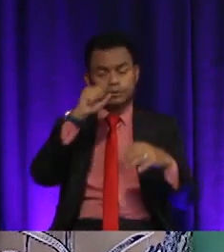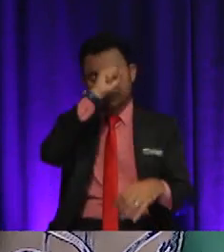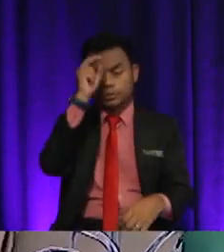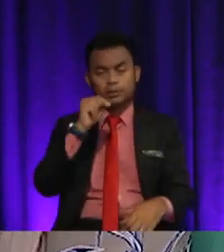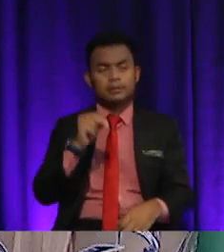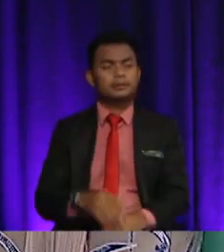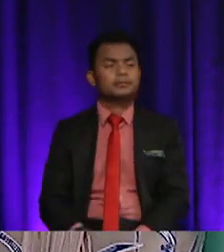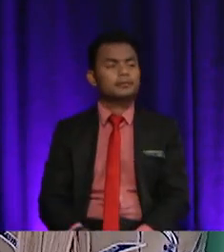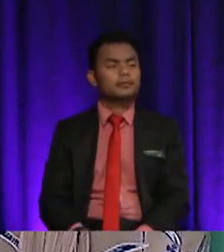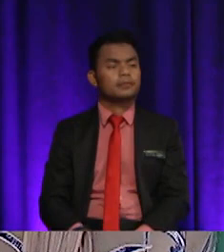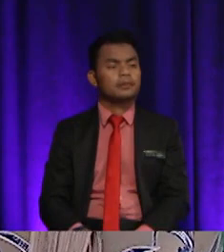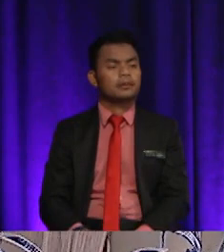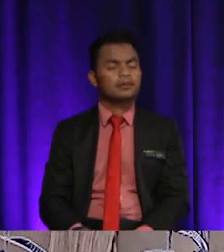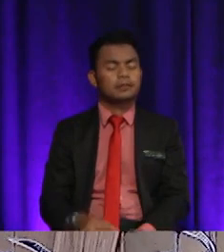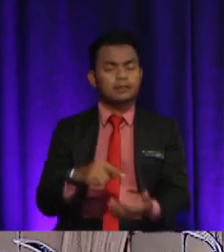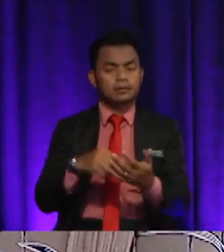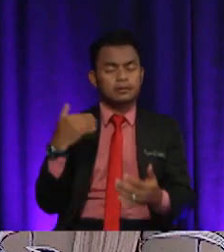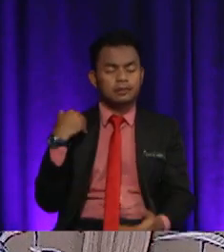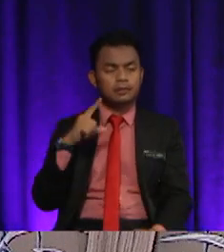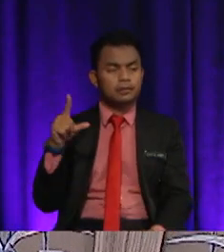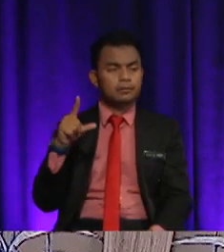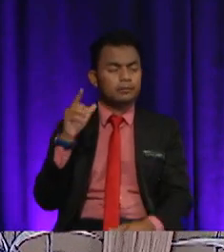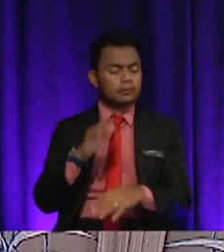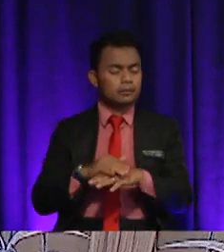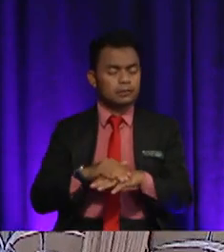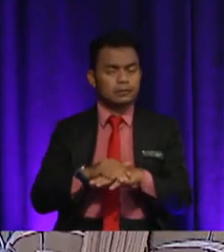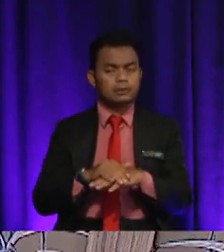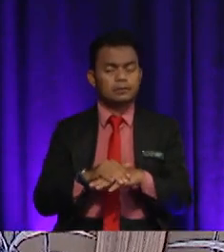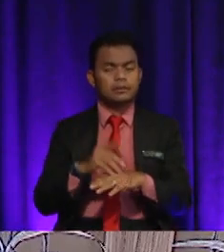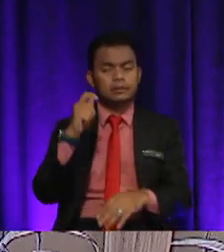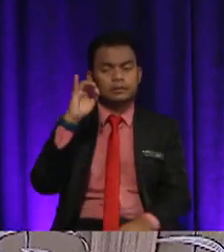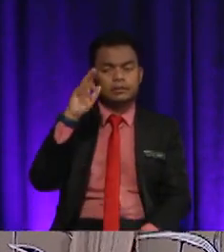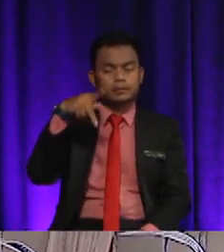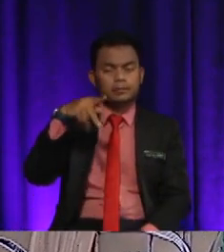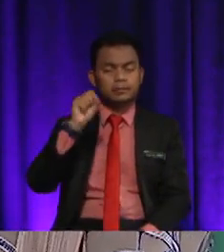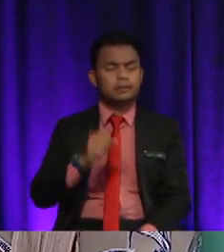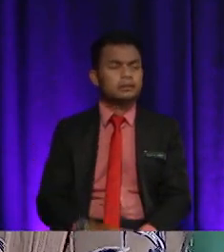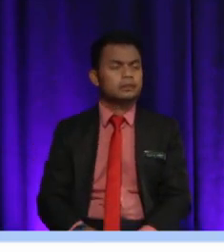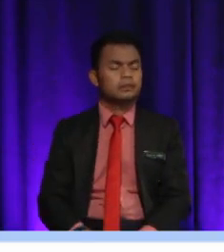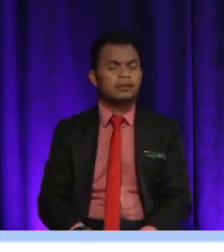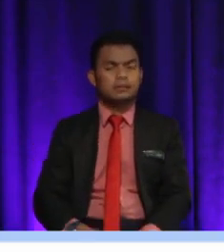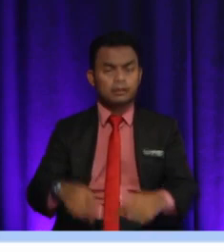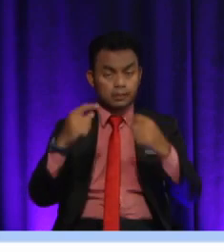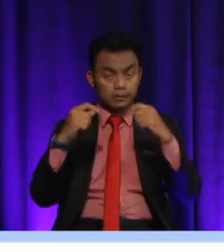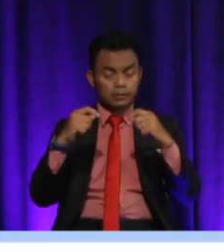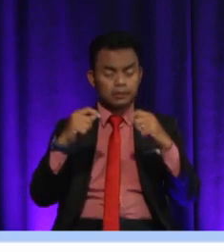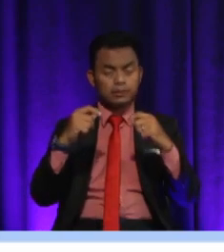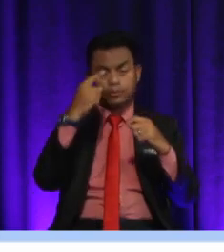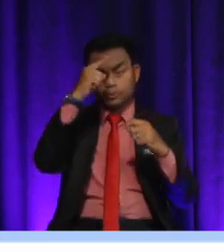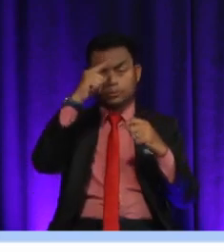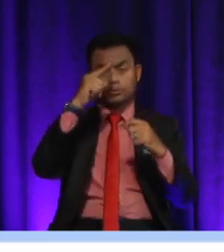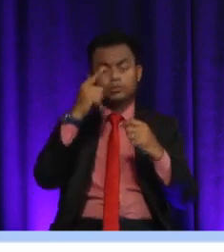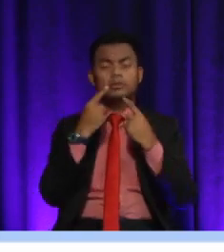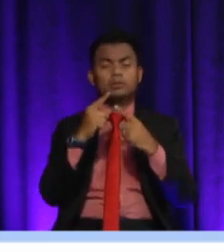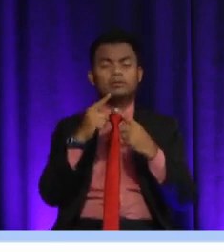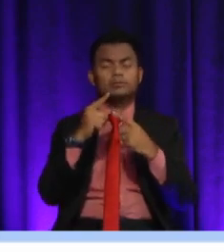very important tip. This is also taken from our download textbook. So try to answer multiple choice questions in your own words before